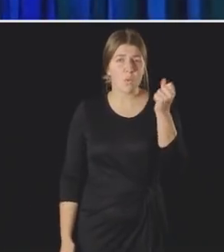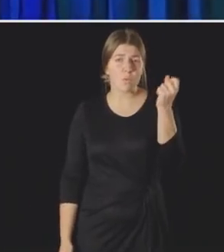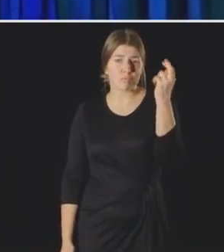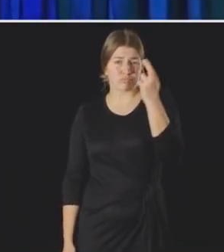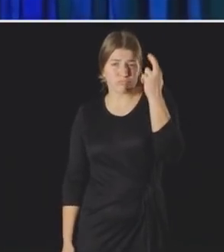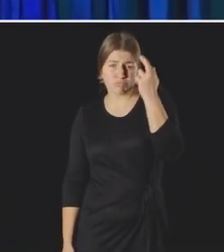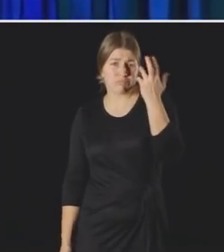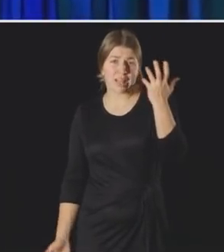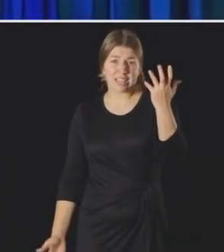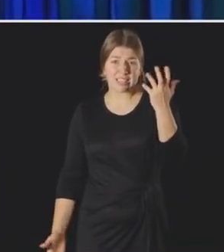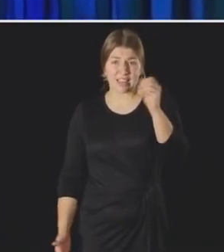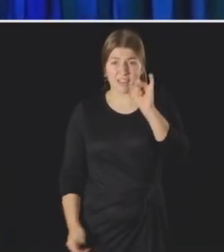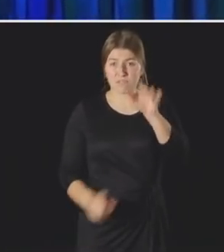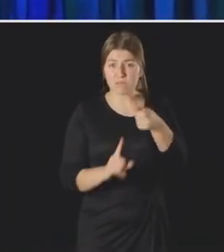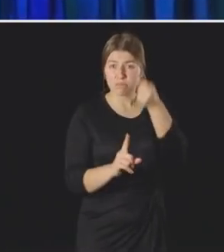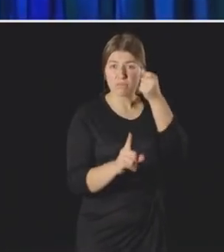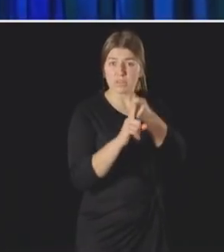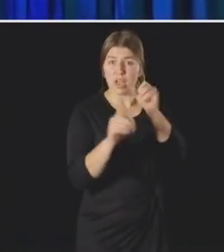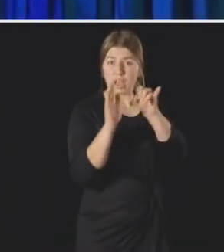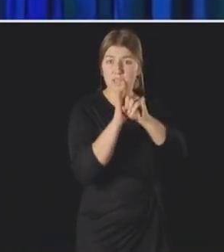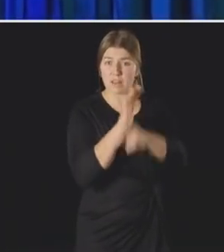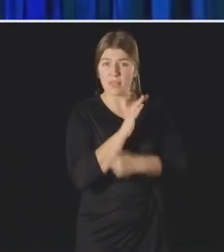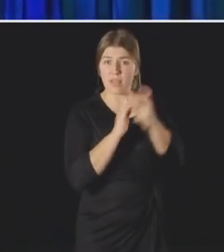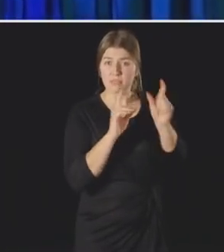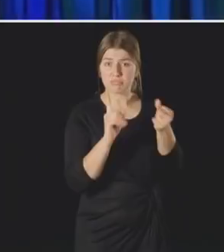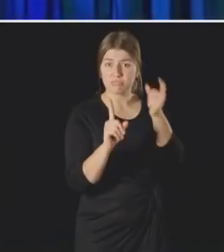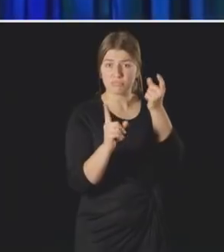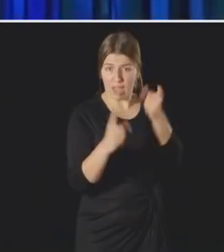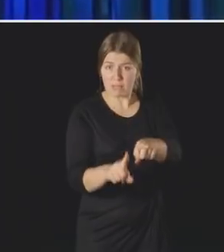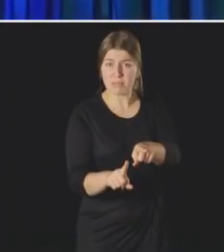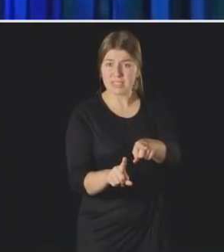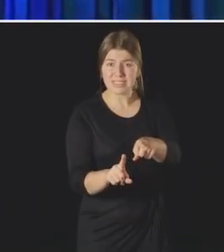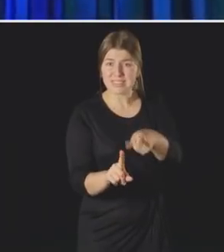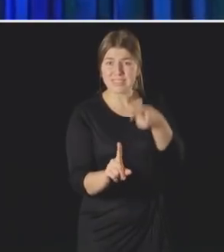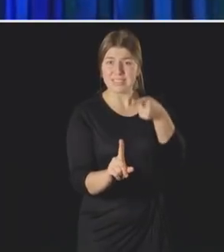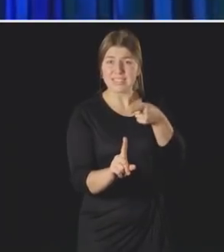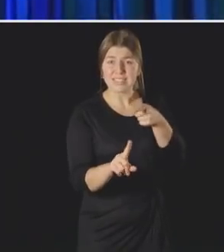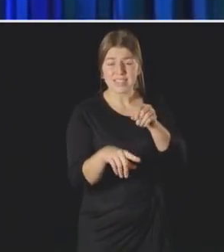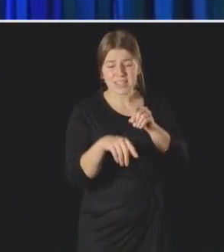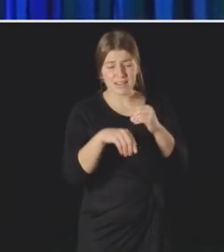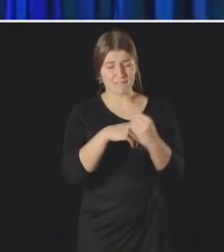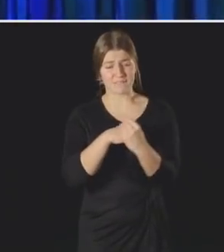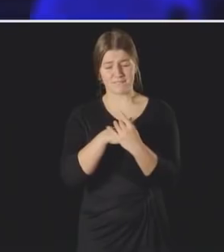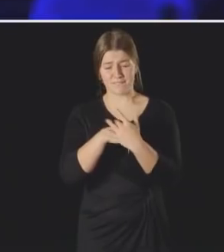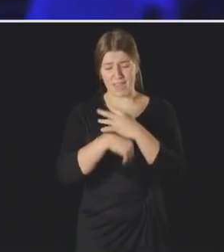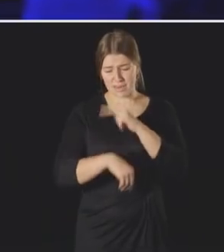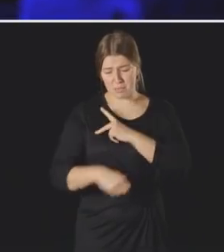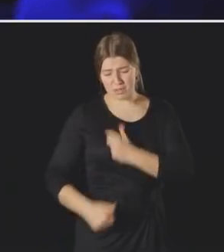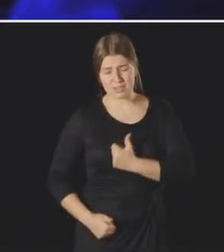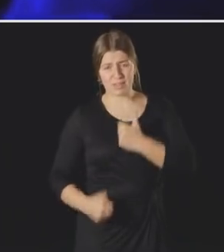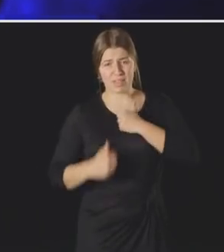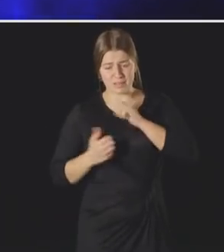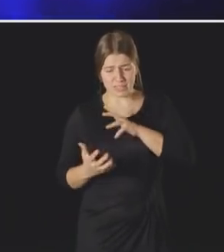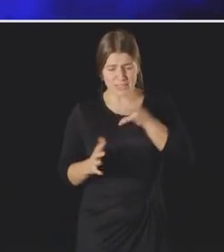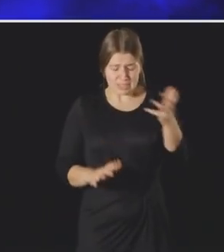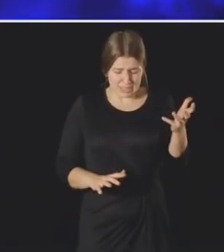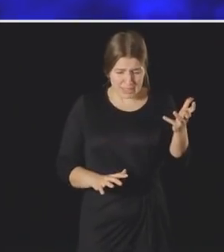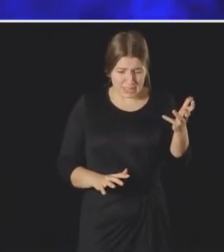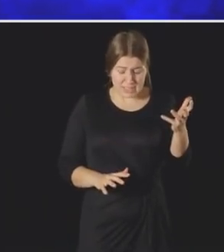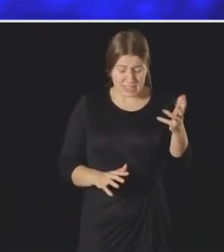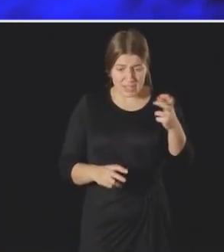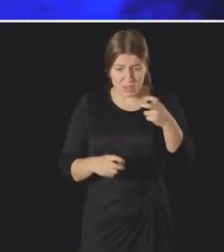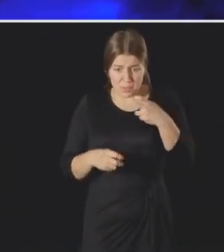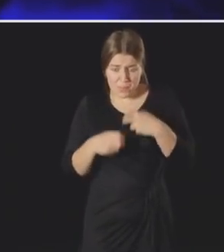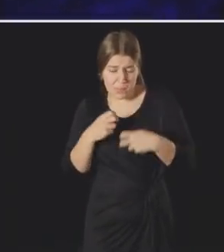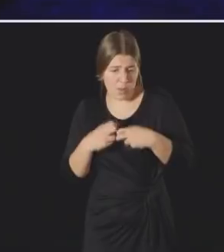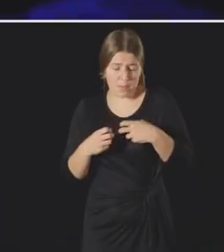just how deeply identity theft can affect your personal life. I see this as an epidemic